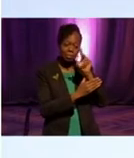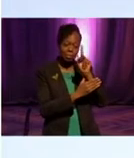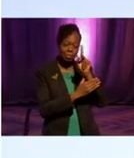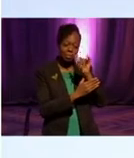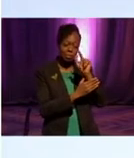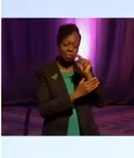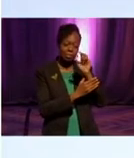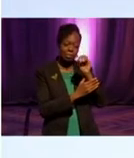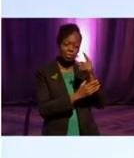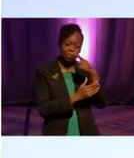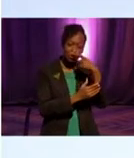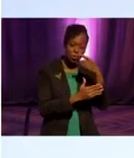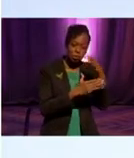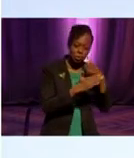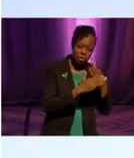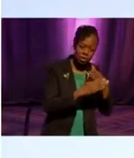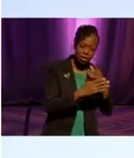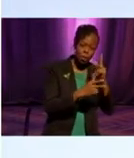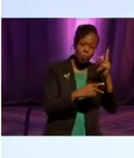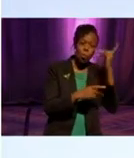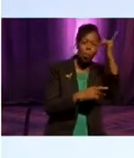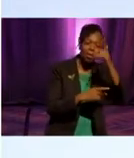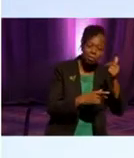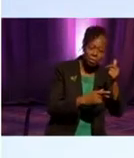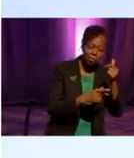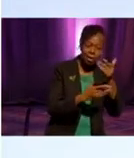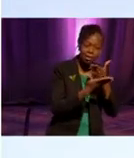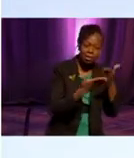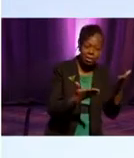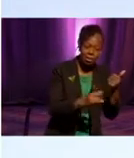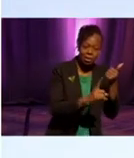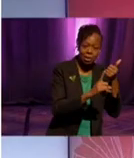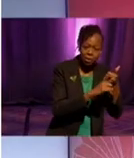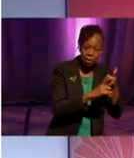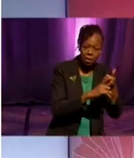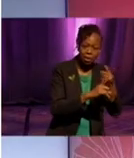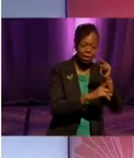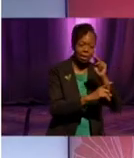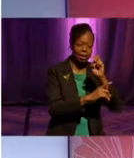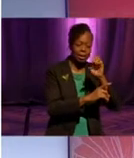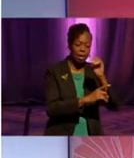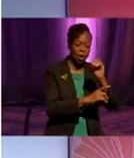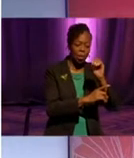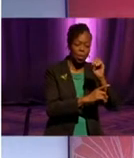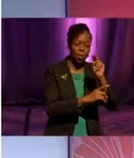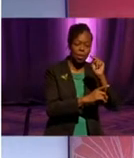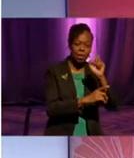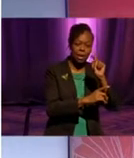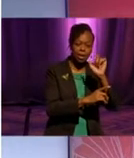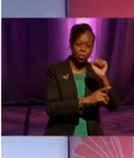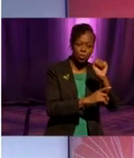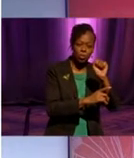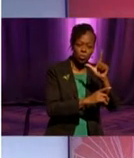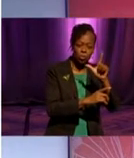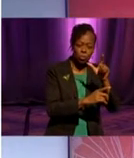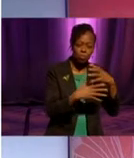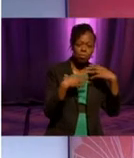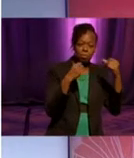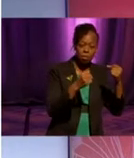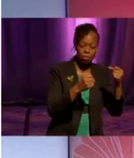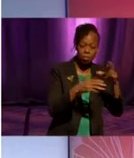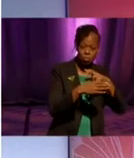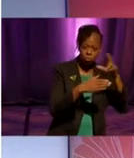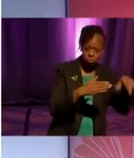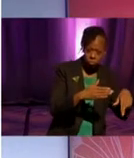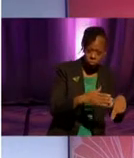impacting neonatal health outcomes? Sure, absolutely. I mean, I think as mentioned before,